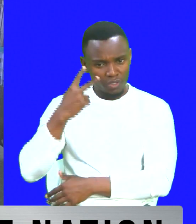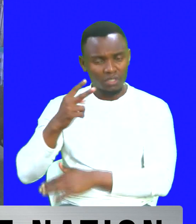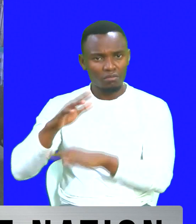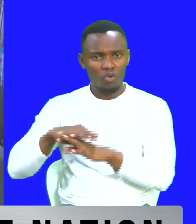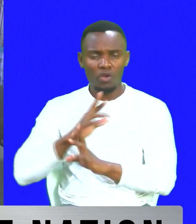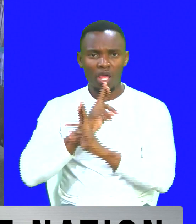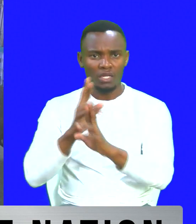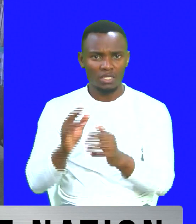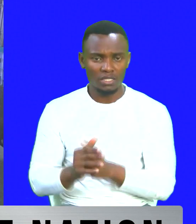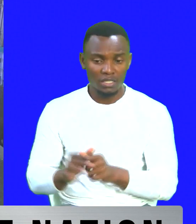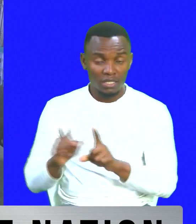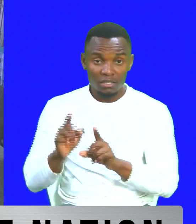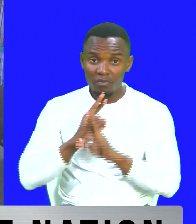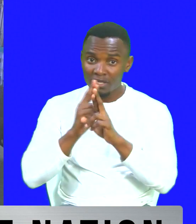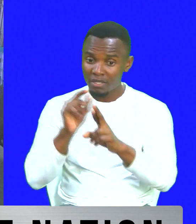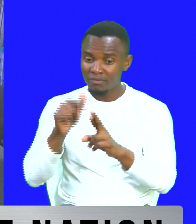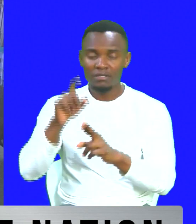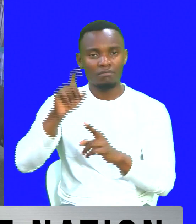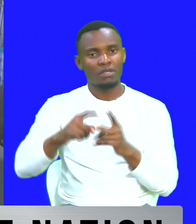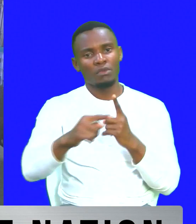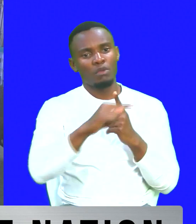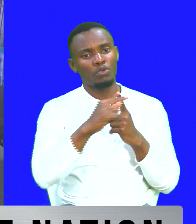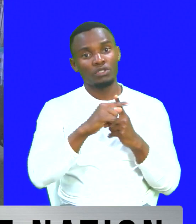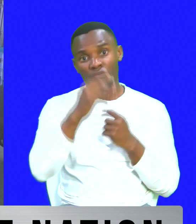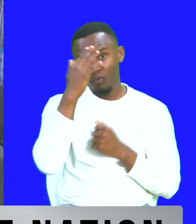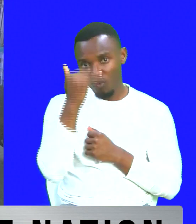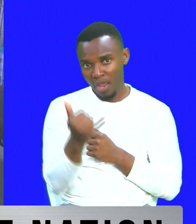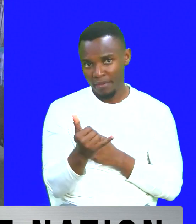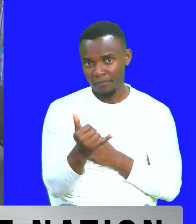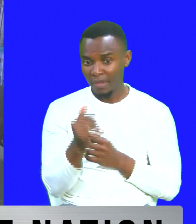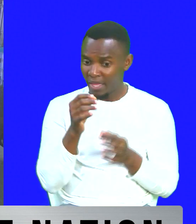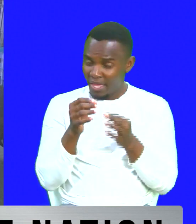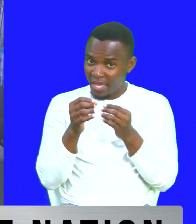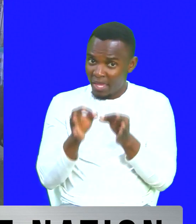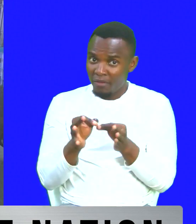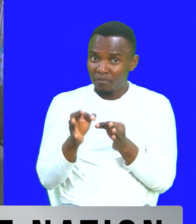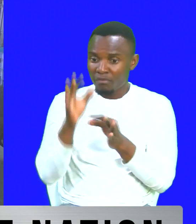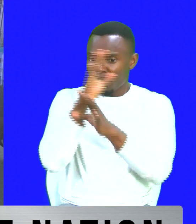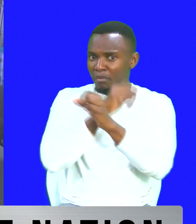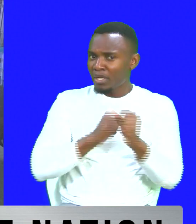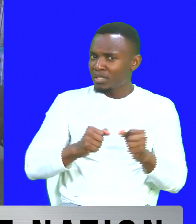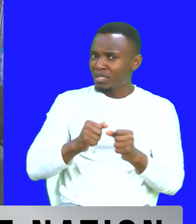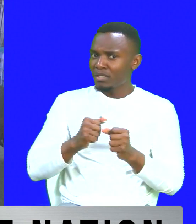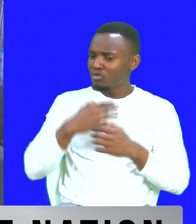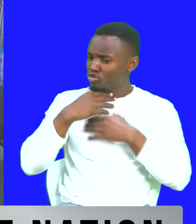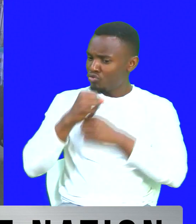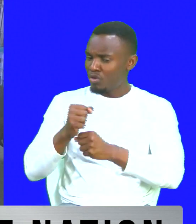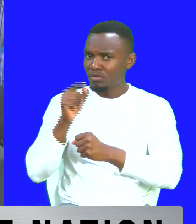And the outcomes should be positive outcomes, because then again, if the president entrusts you with a docket,